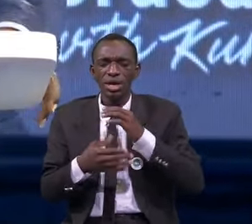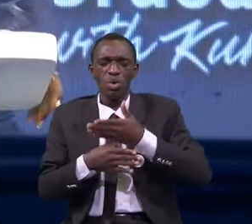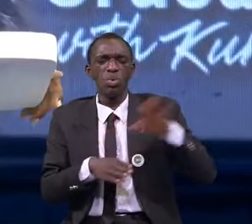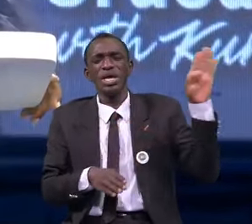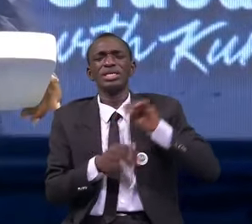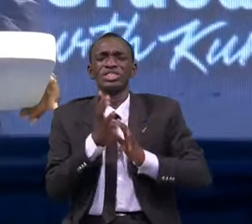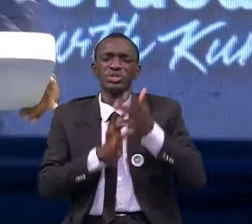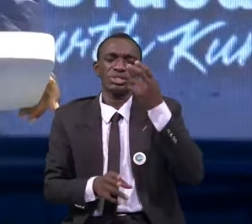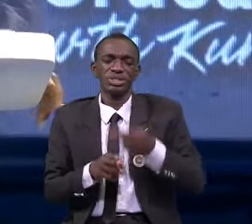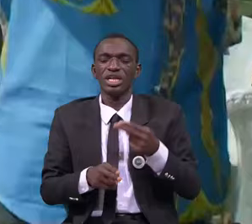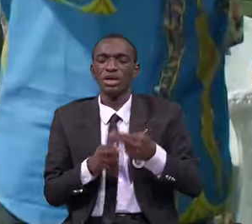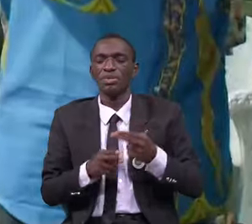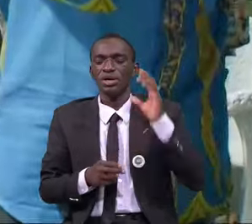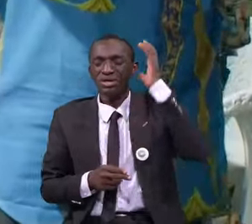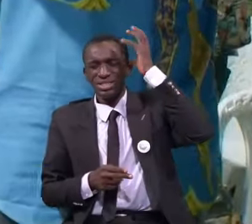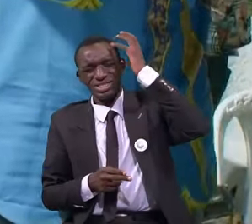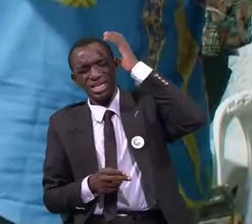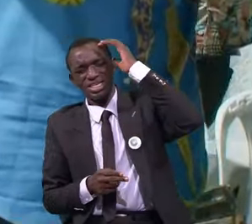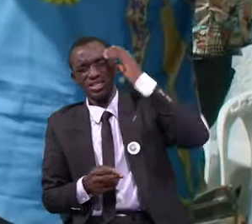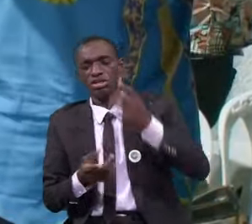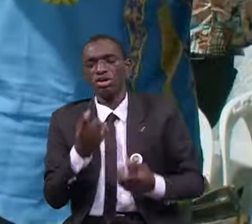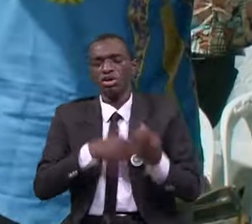Insanity, come out in Jesus' name.